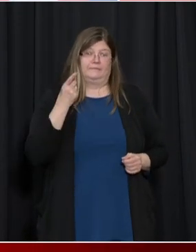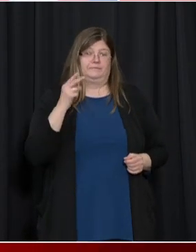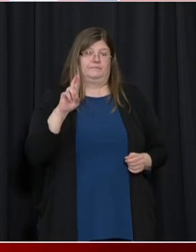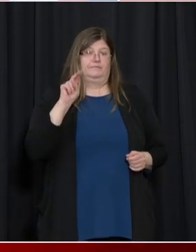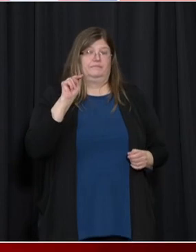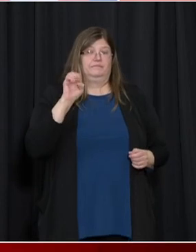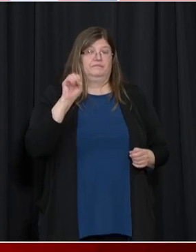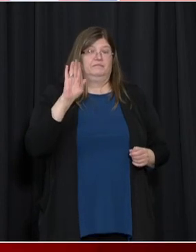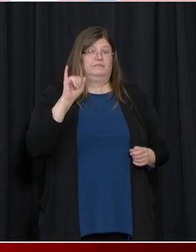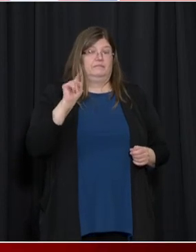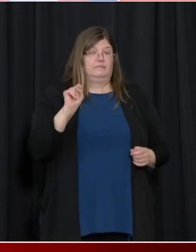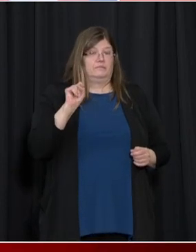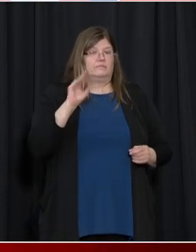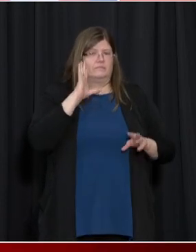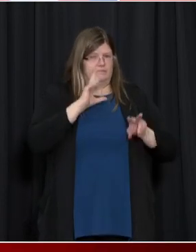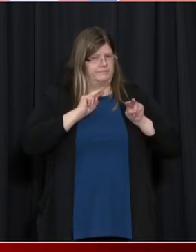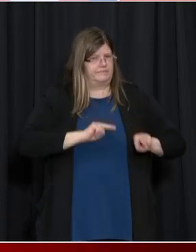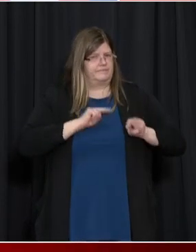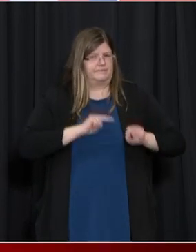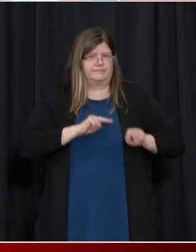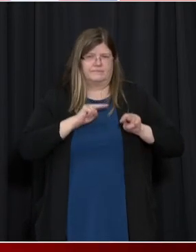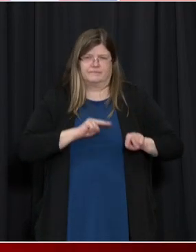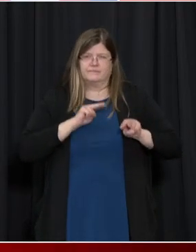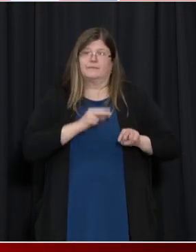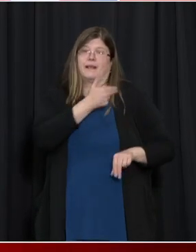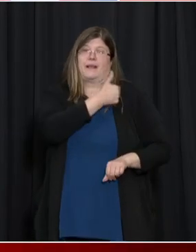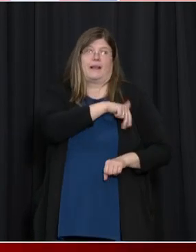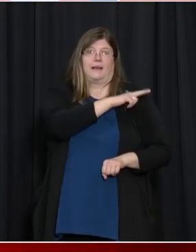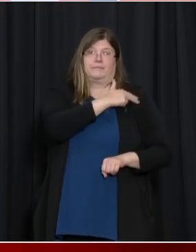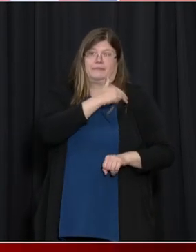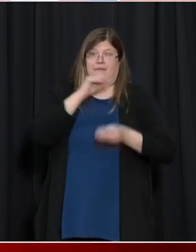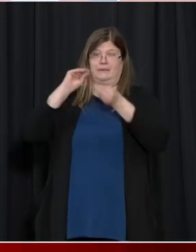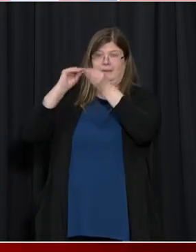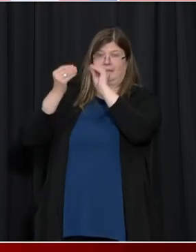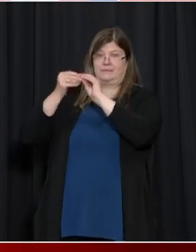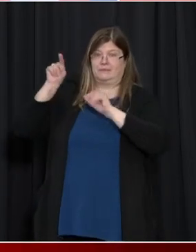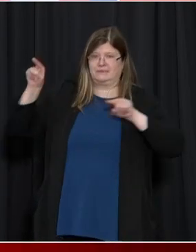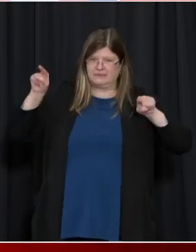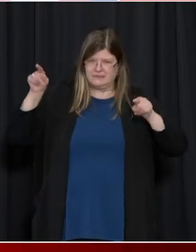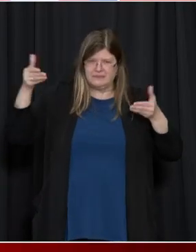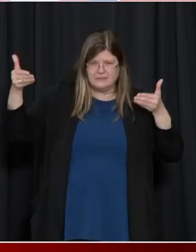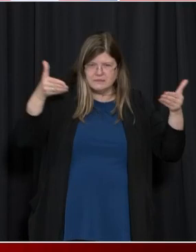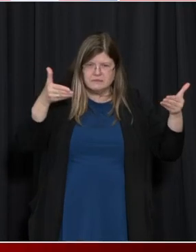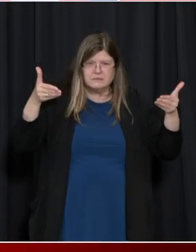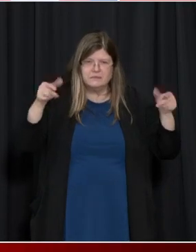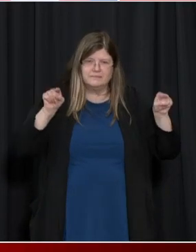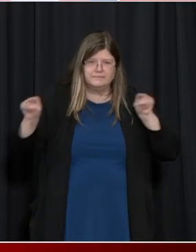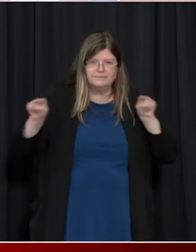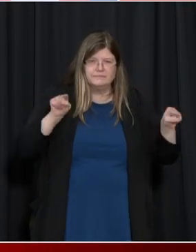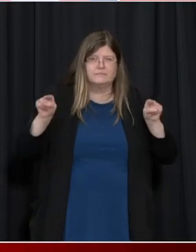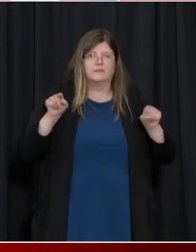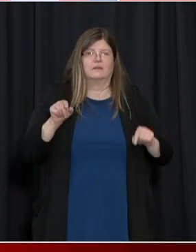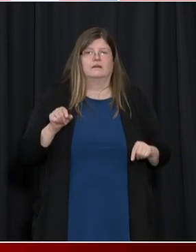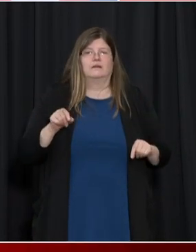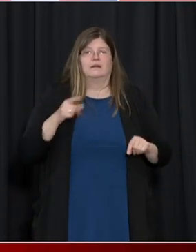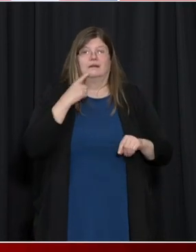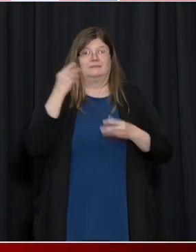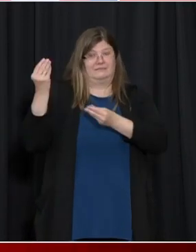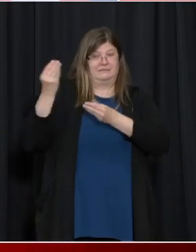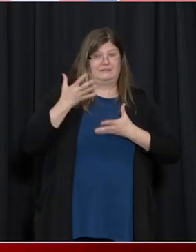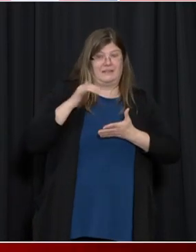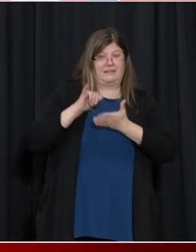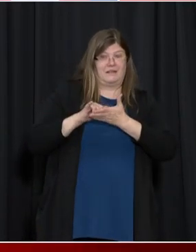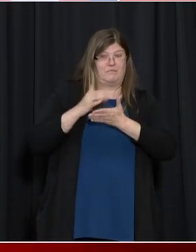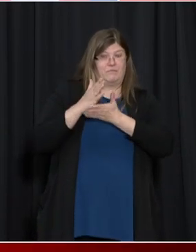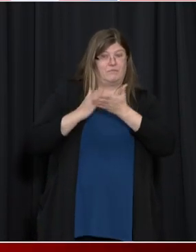closely follow hospitalizations. And she reported to me this morning, actually, that a part of the increase